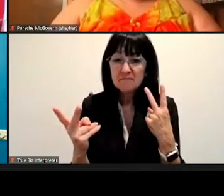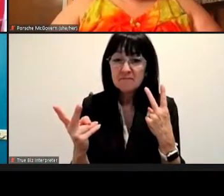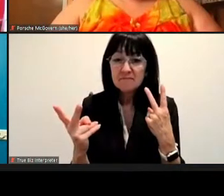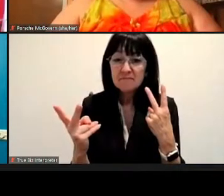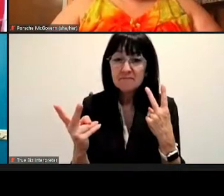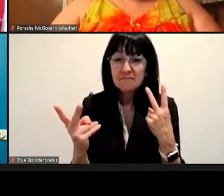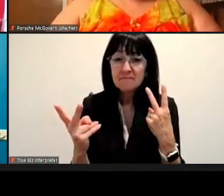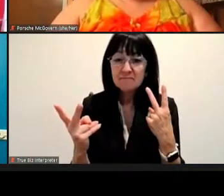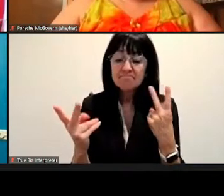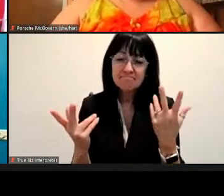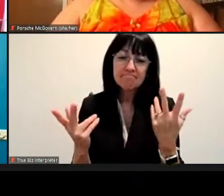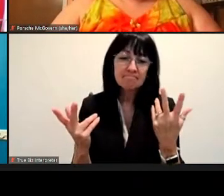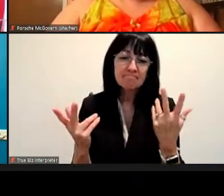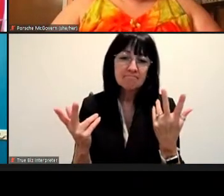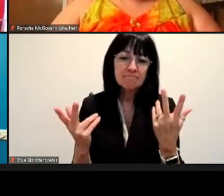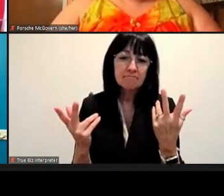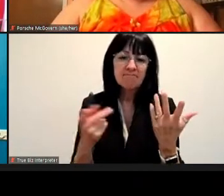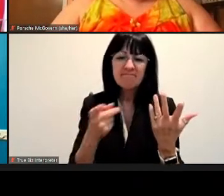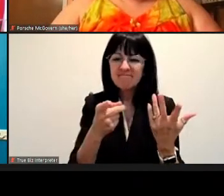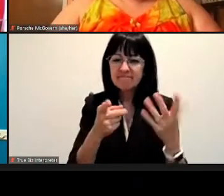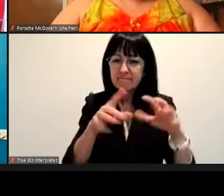year for me. Because